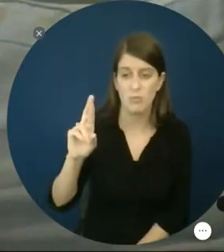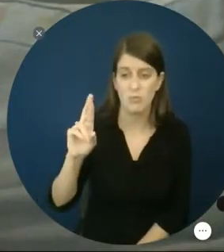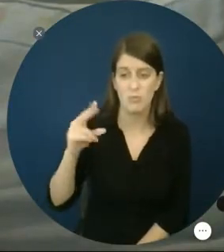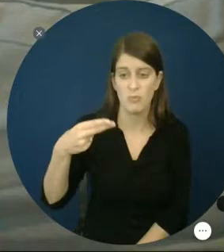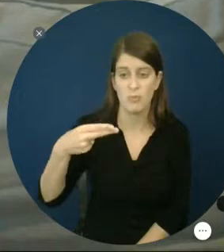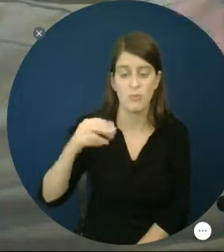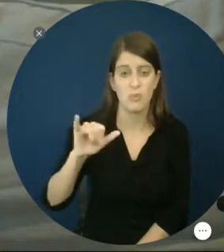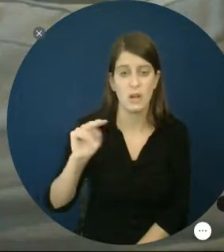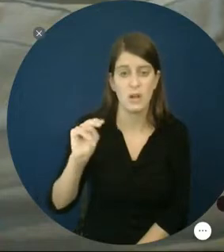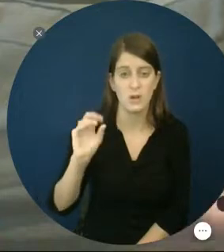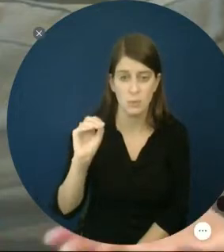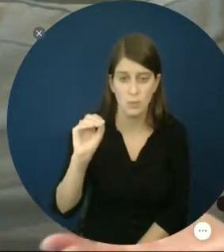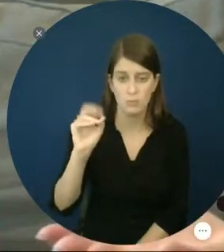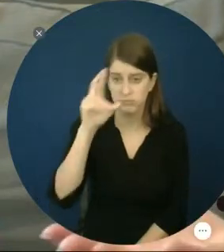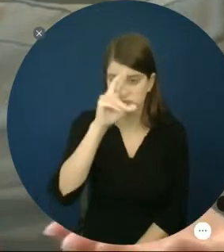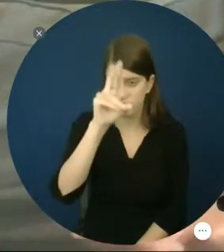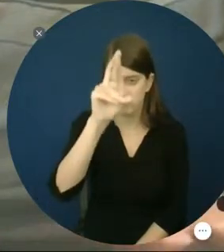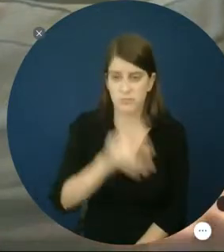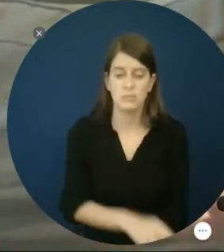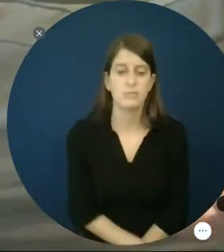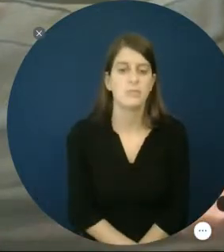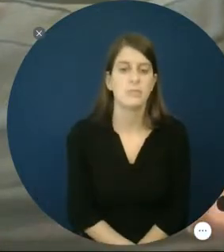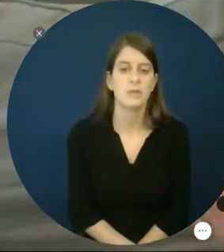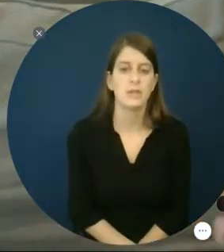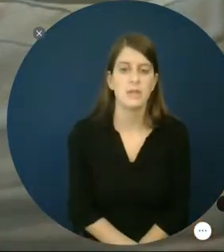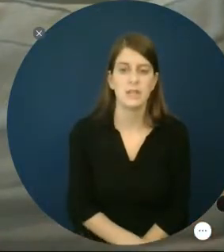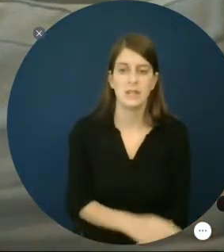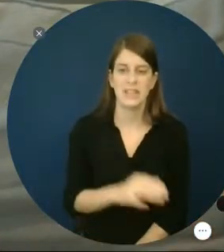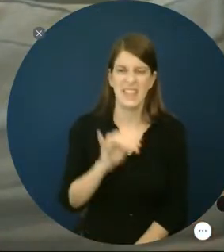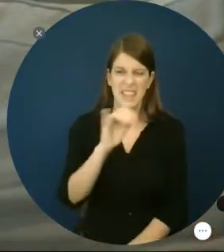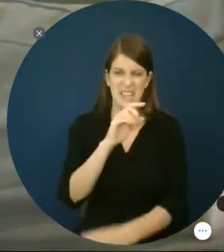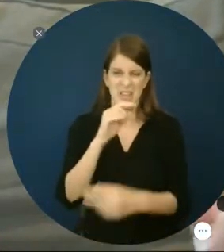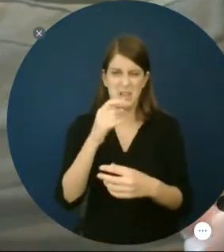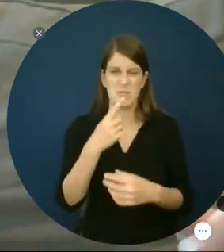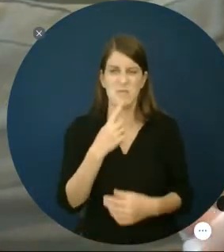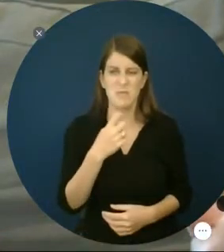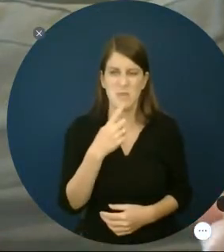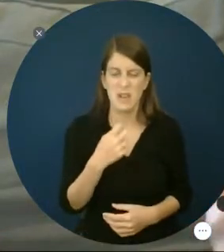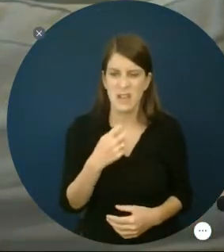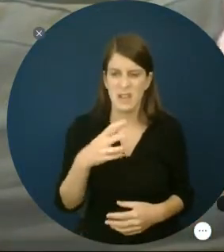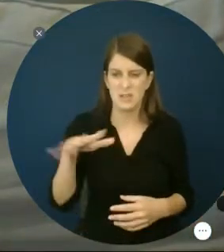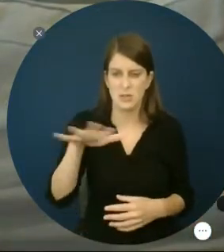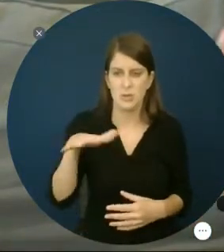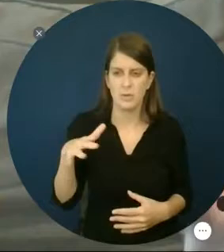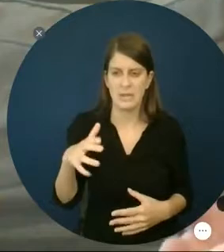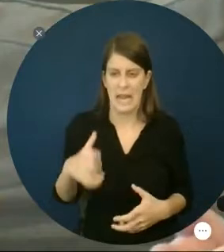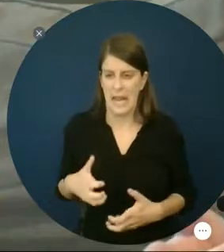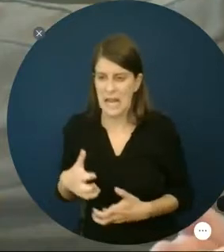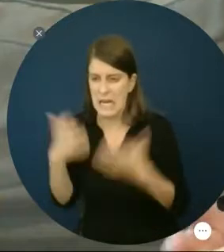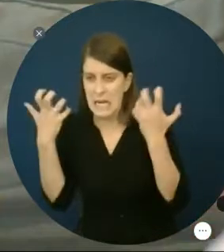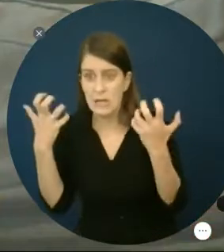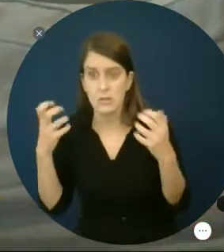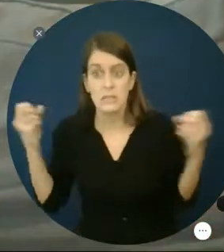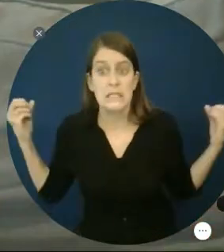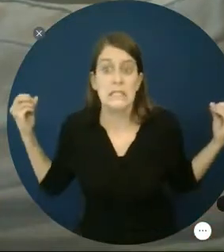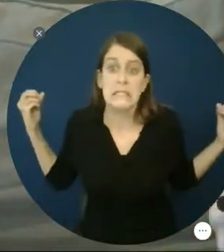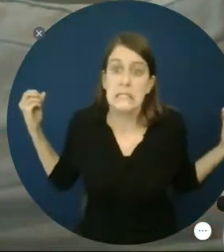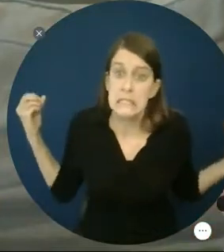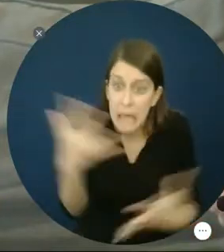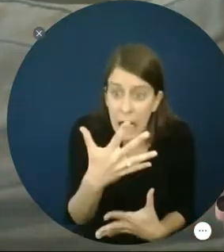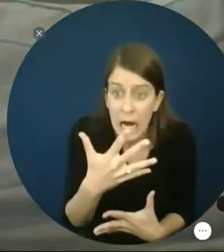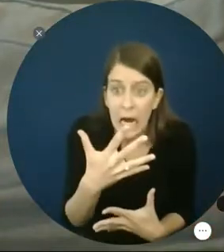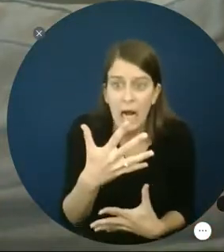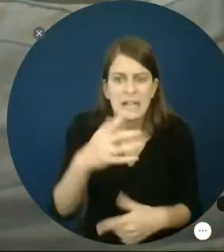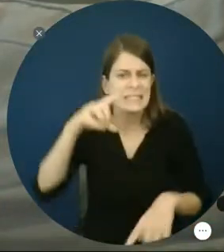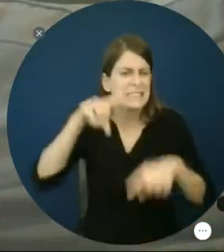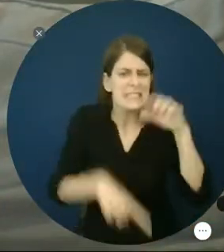because emotions associated with the red zone are things like feeling angry, terrified, out